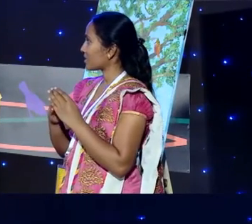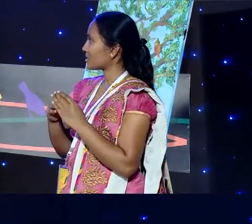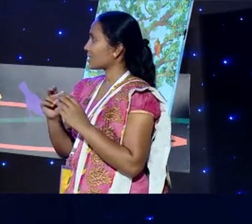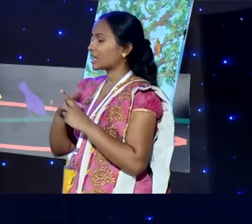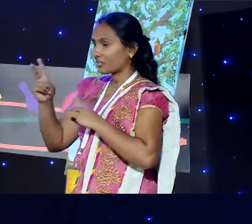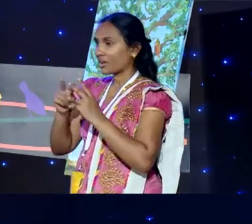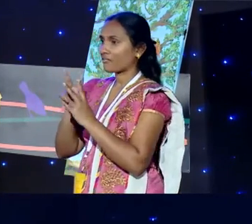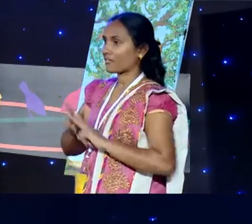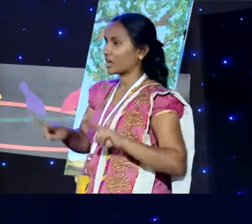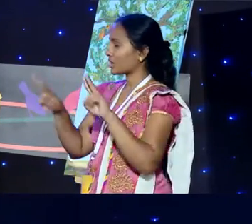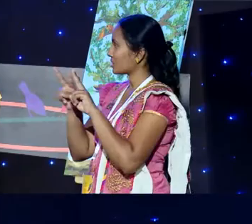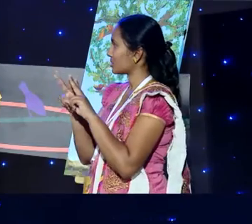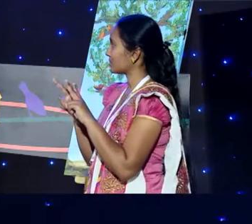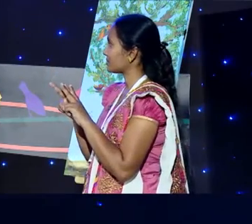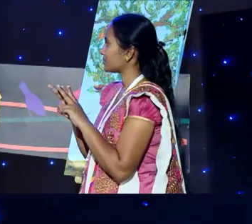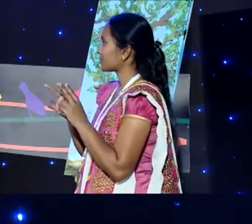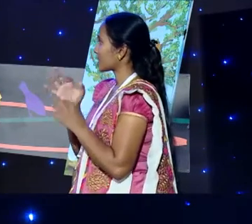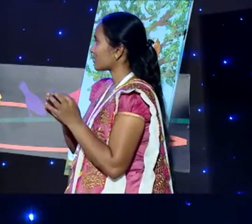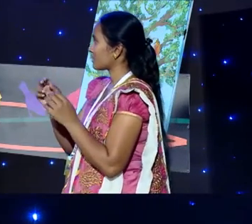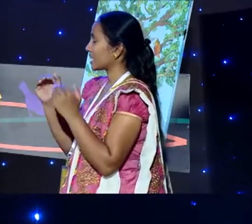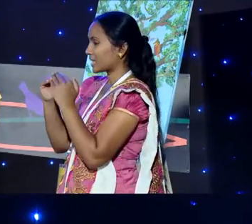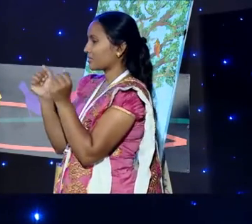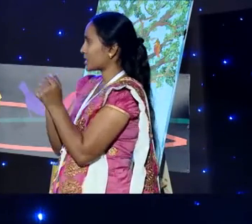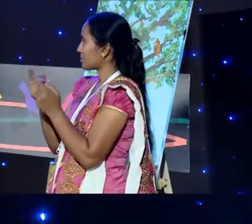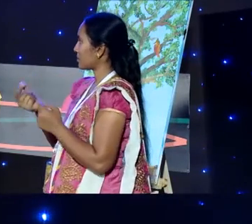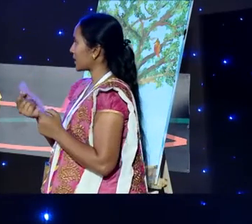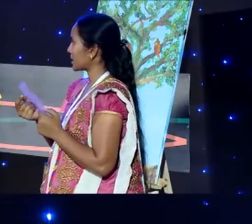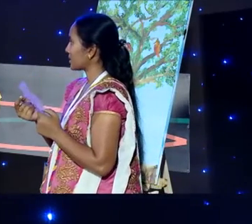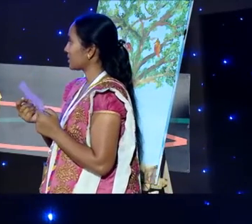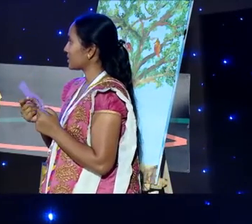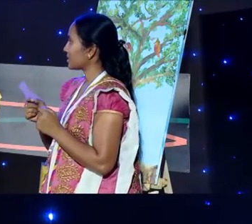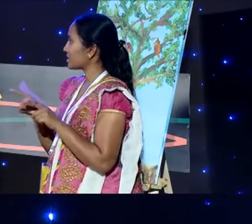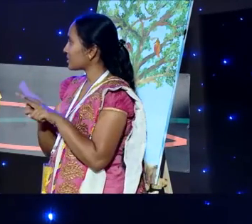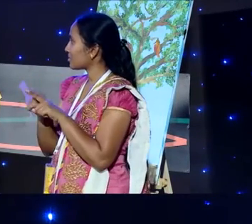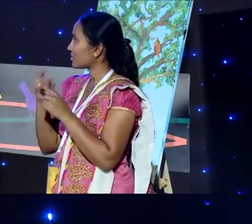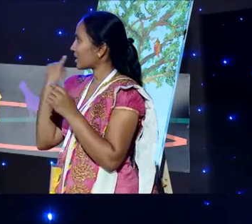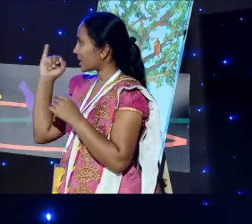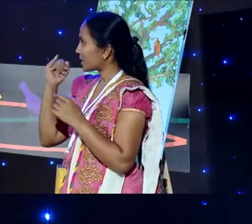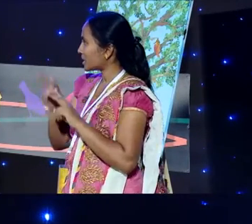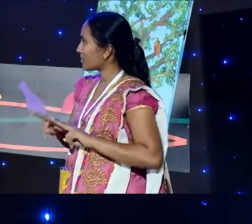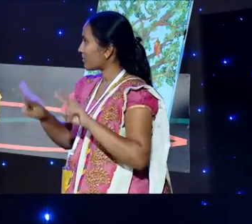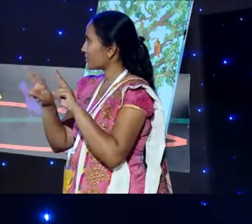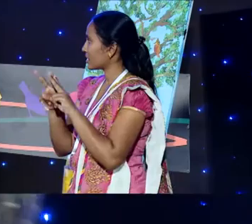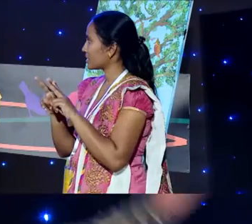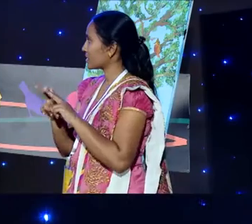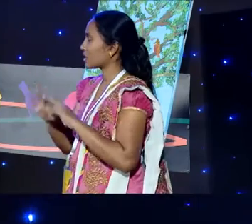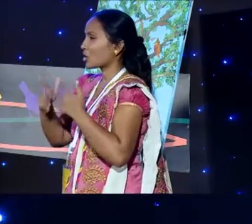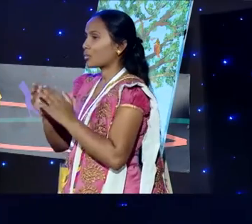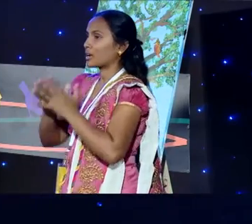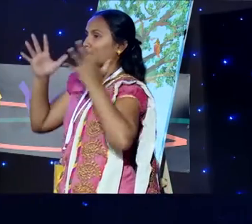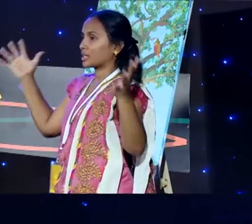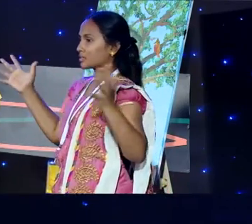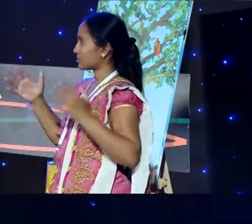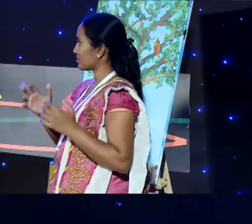value, and it's usually just equated with money. That's a very narrow idea of value. How can we expand